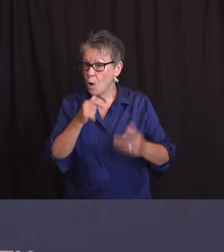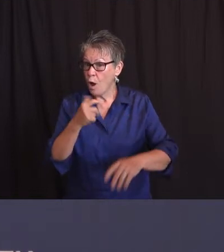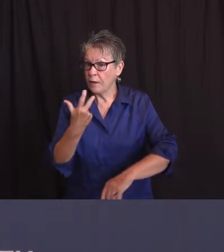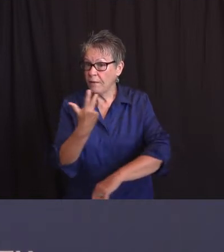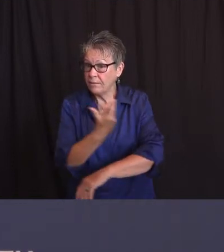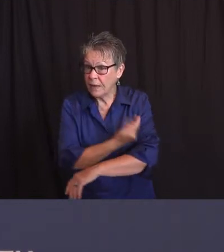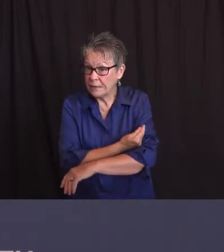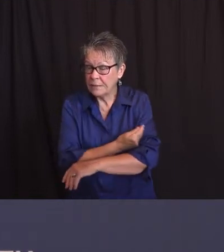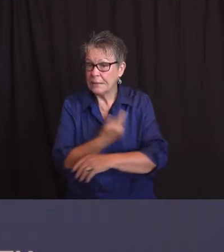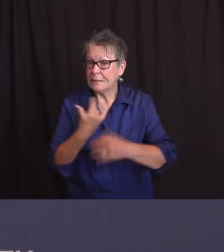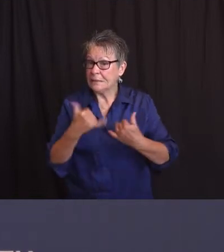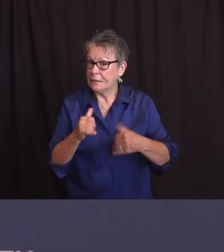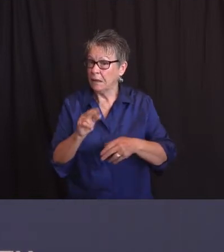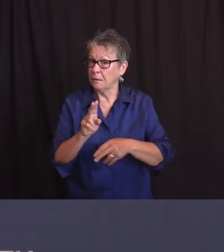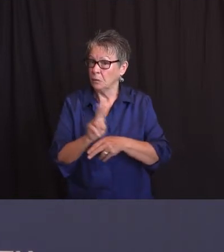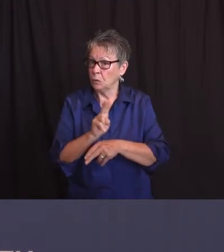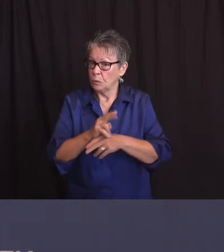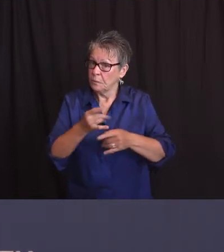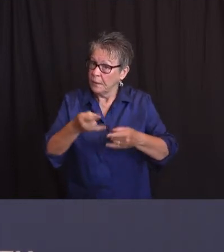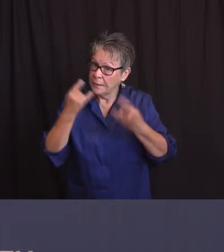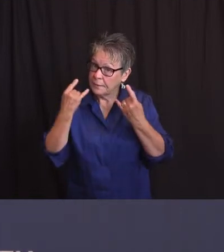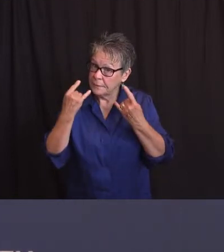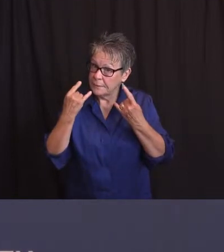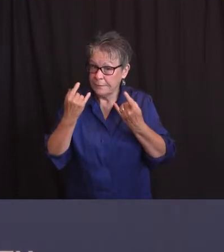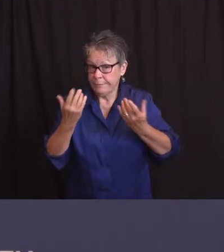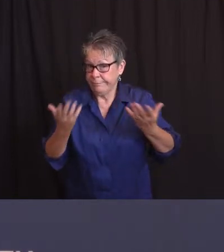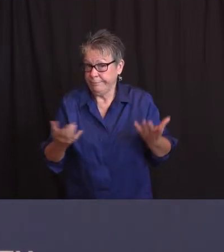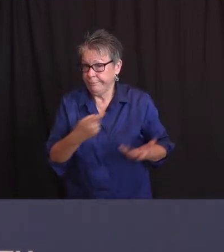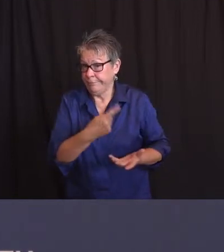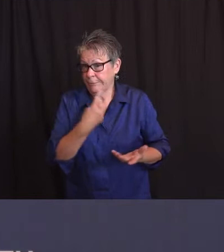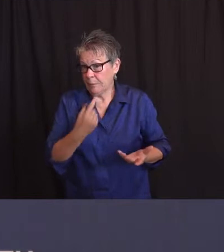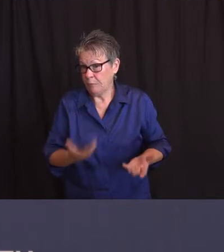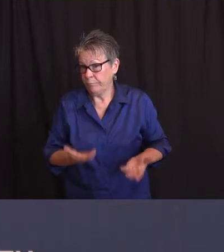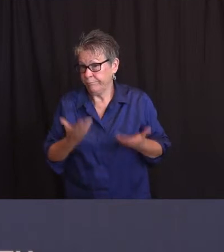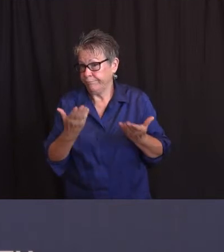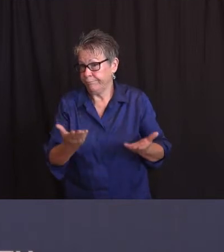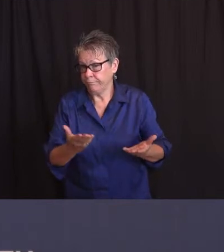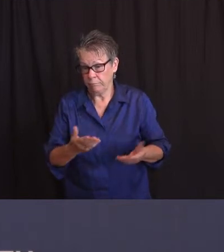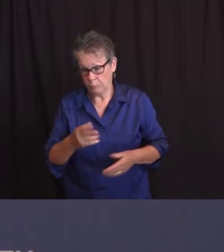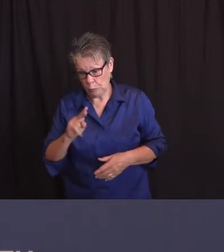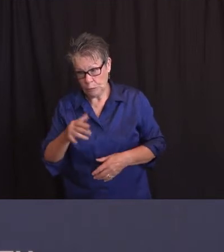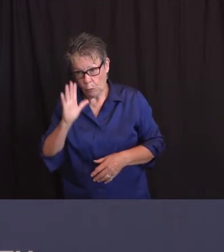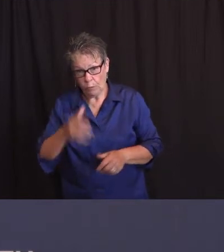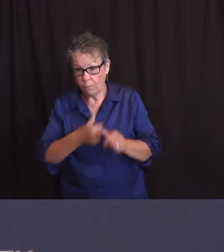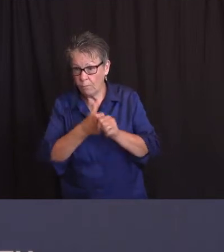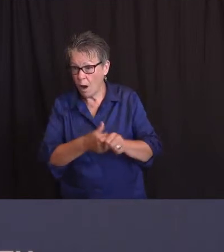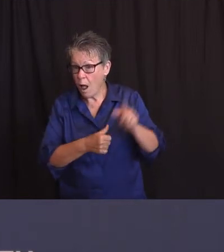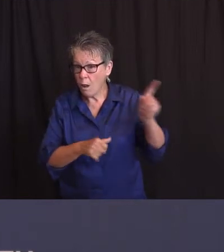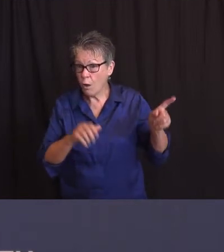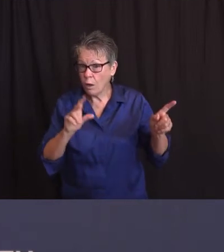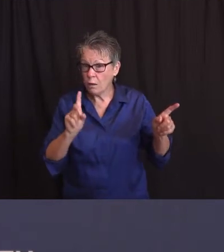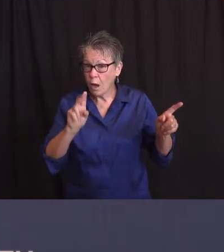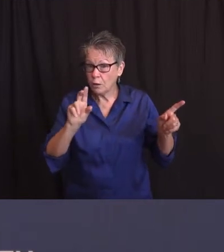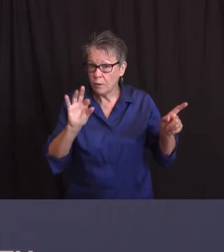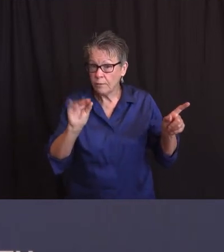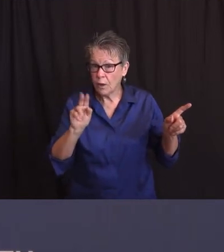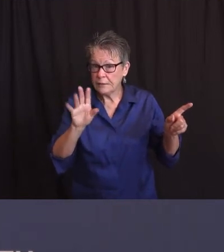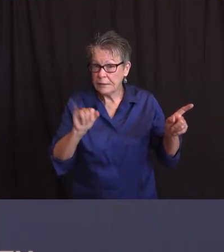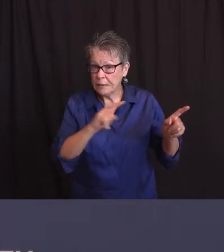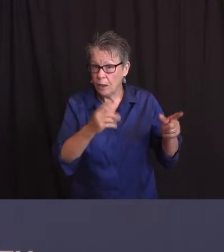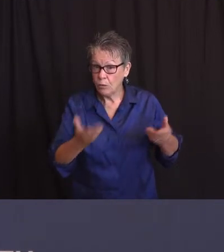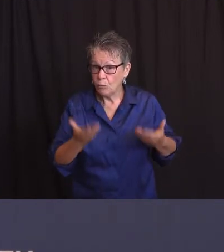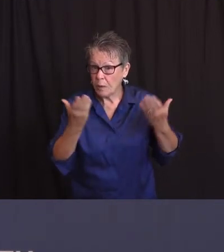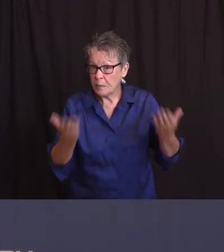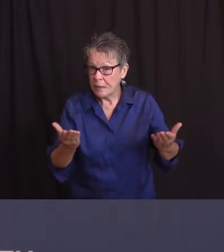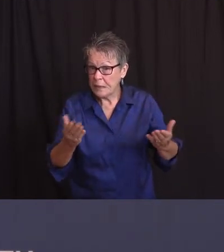same? You mentioned that kids 12 and under cannot be vaccinated yet. You also mentioned that schools are required to be open for full days